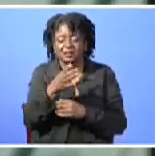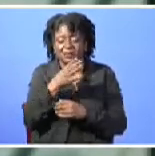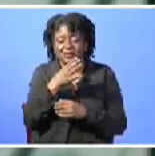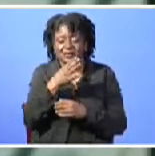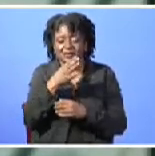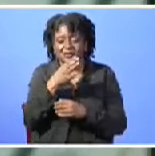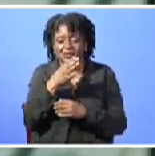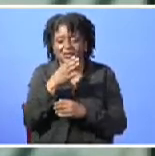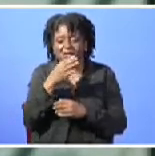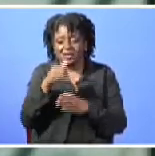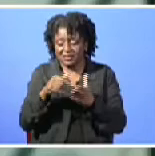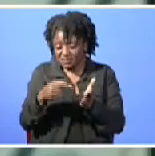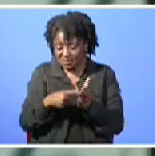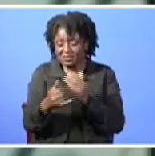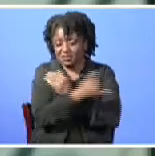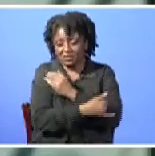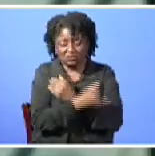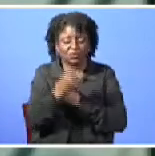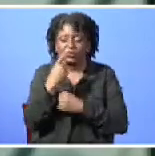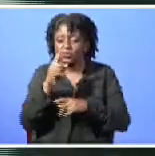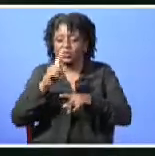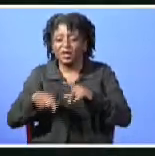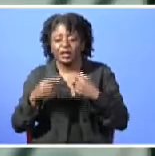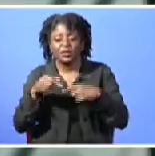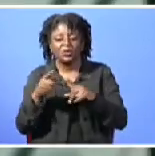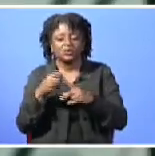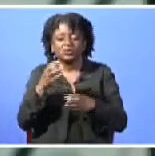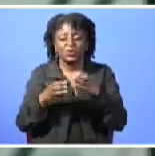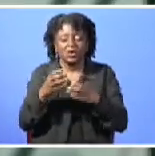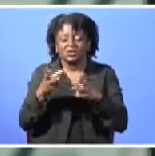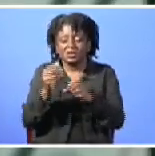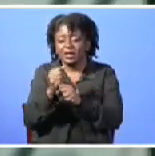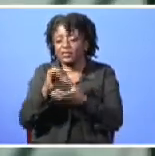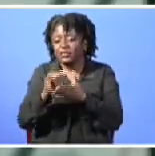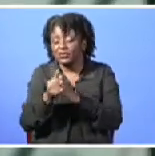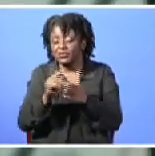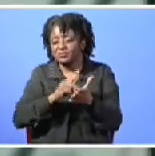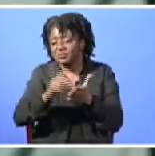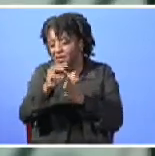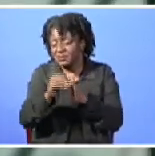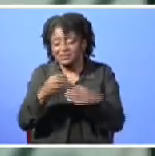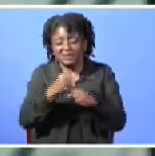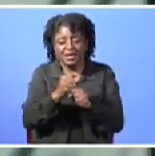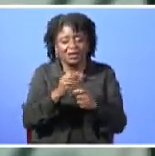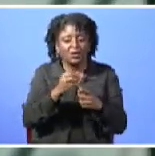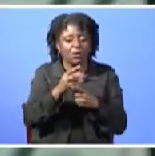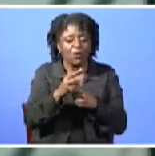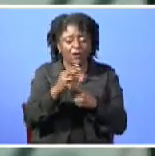court to get those payments made or those fathers to comply with the orders.